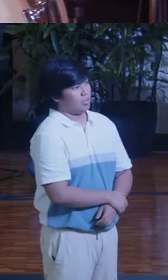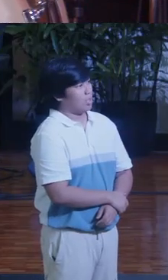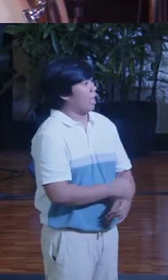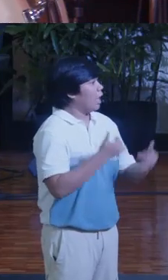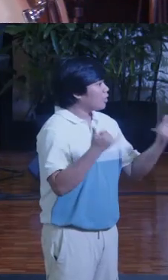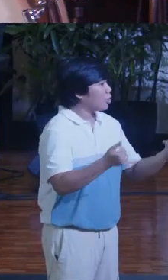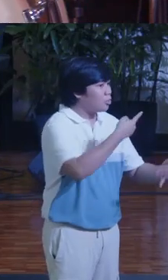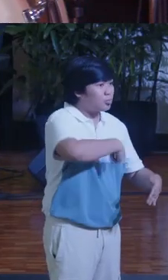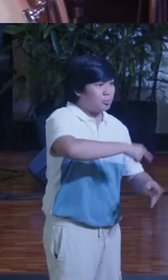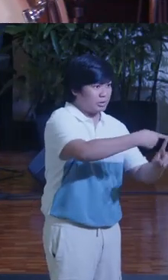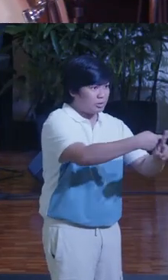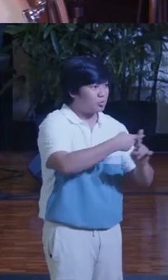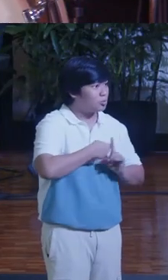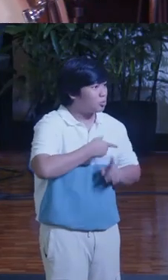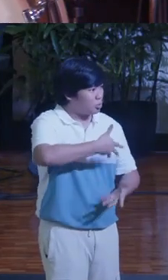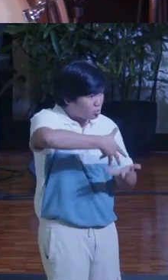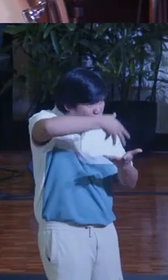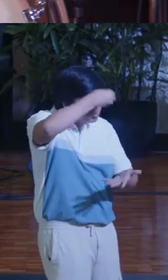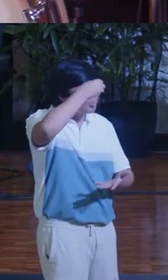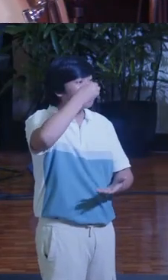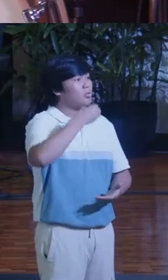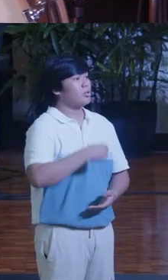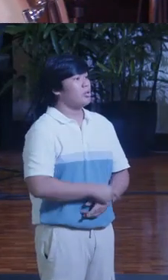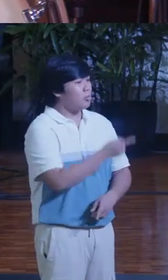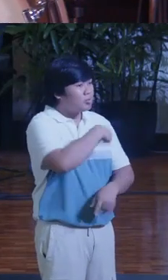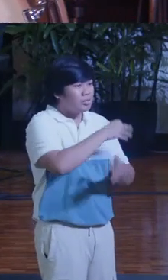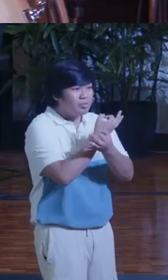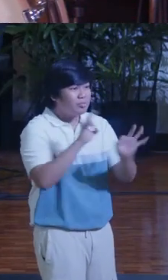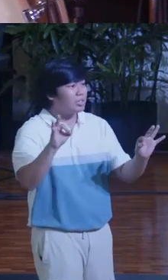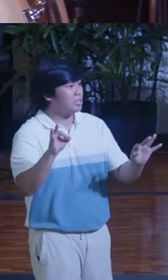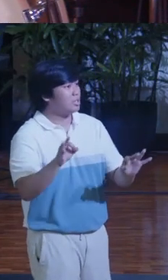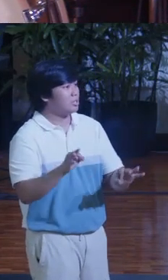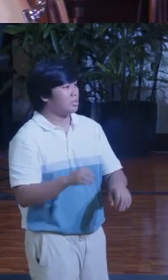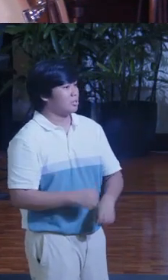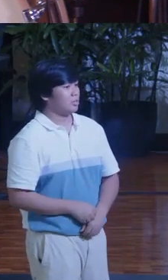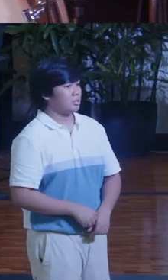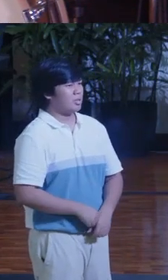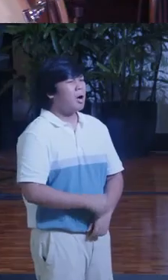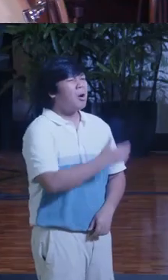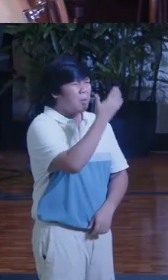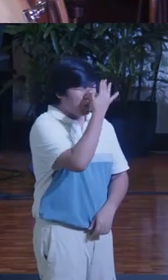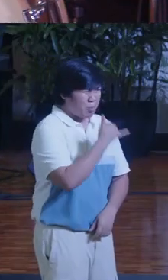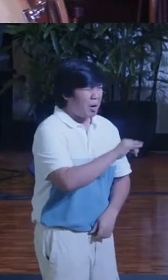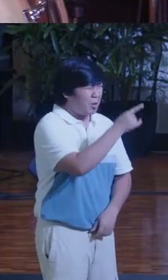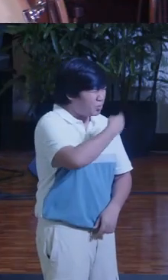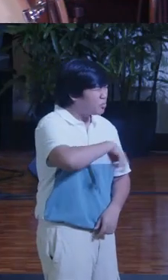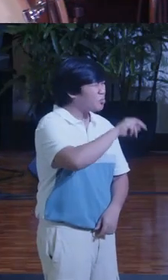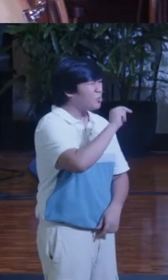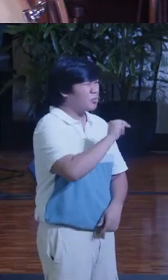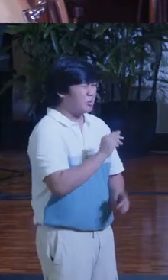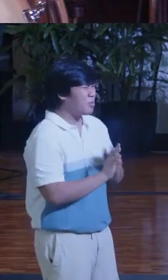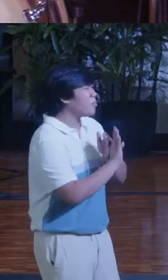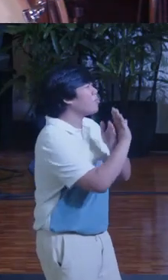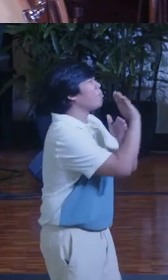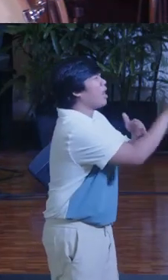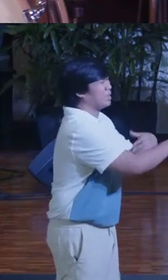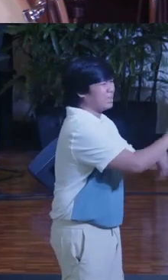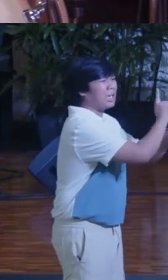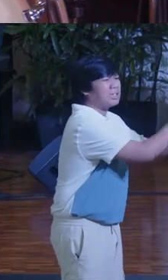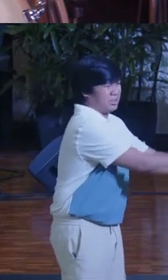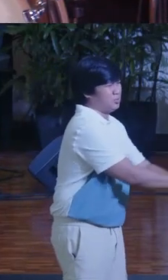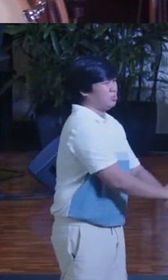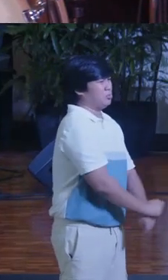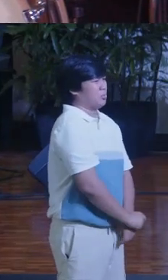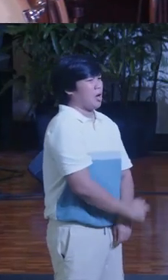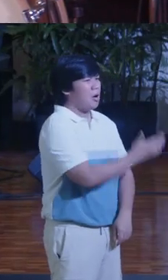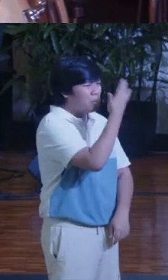whose slaves you want to be once more? You observe days and months and seasons and years. I